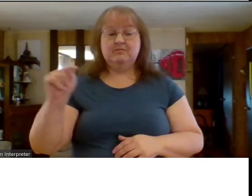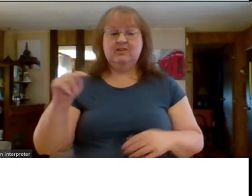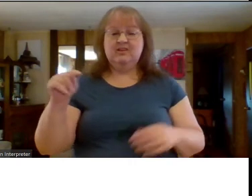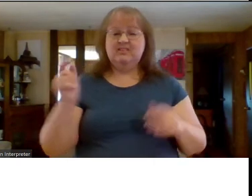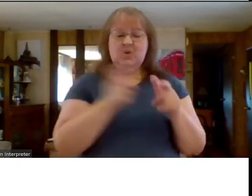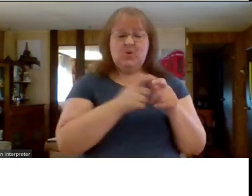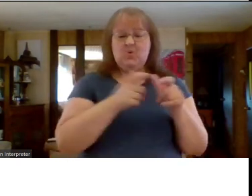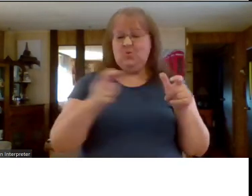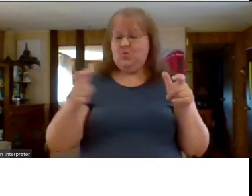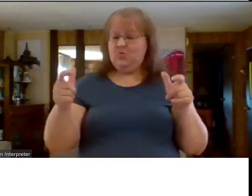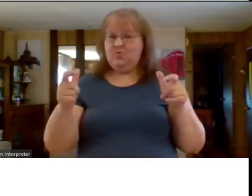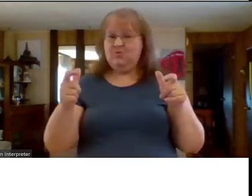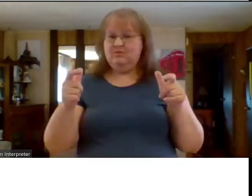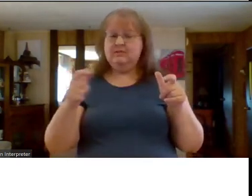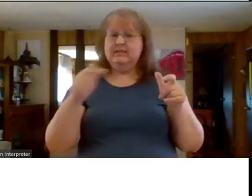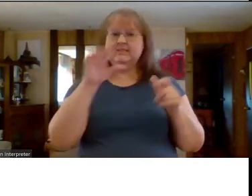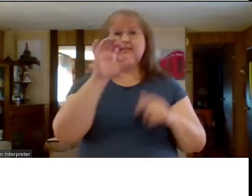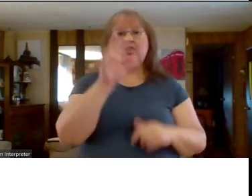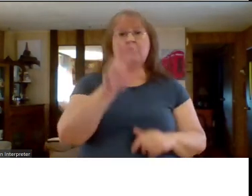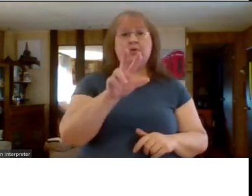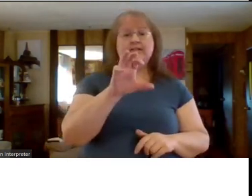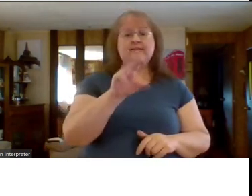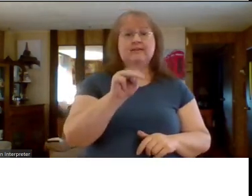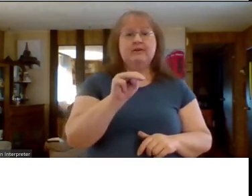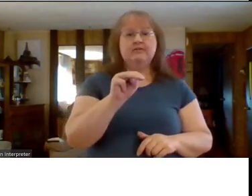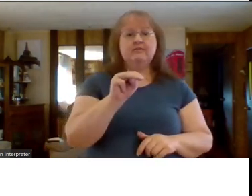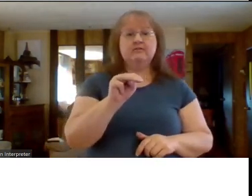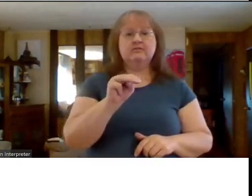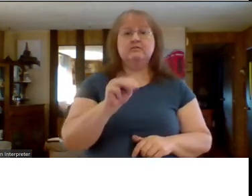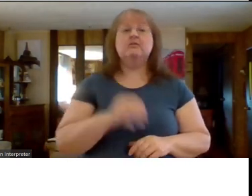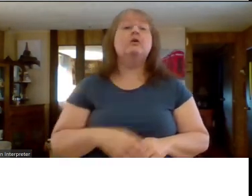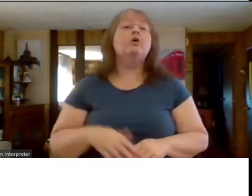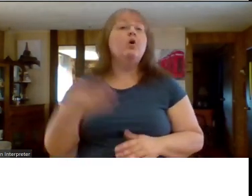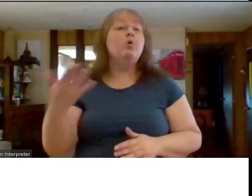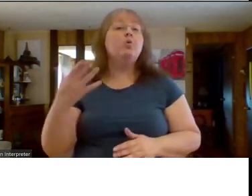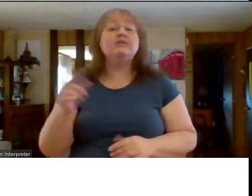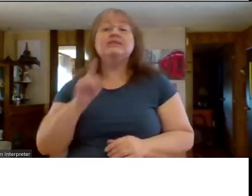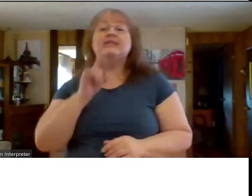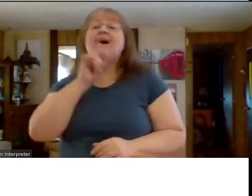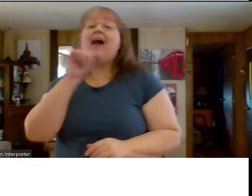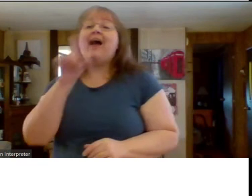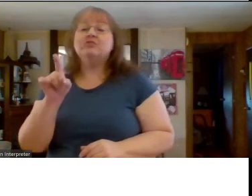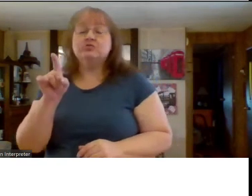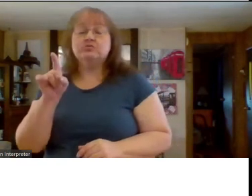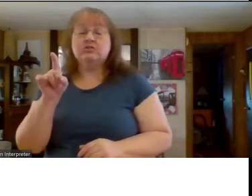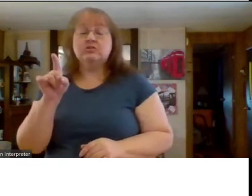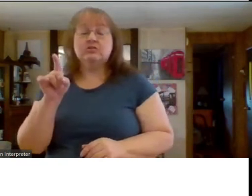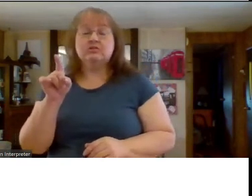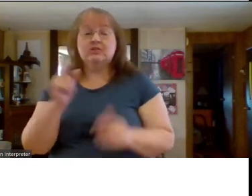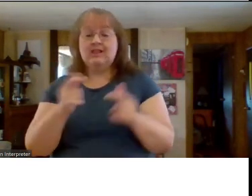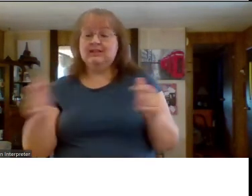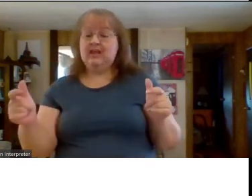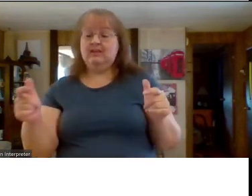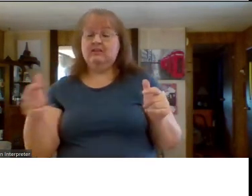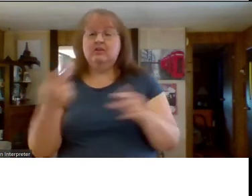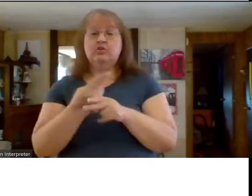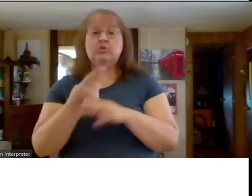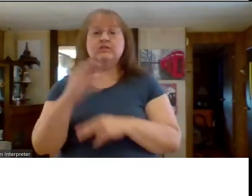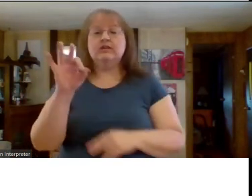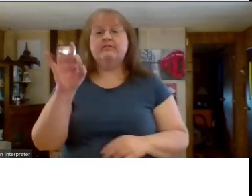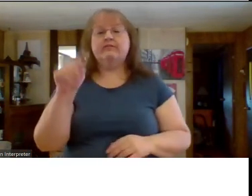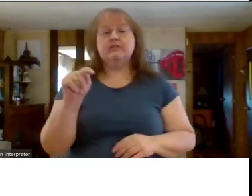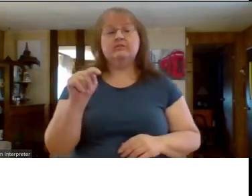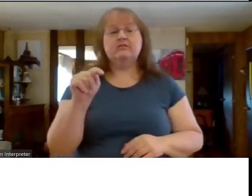feet. Okay. The length of the whole car is 3 centimeters. What is the actual length of the car